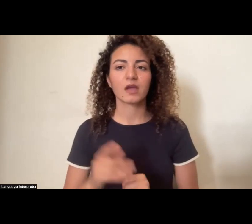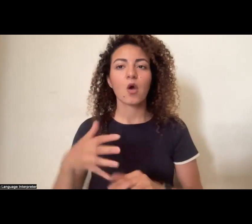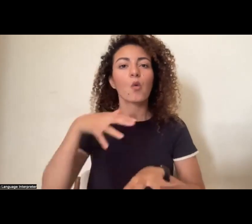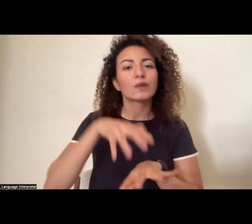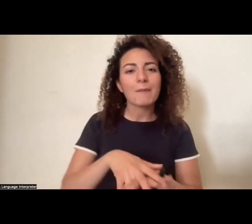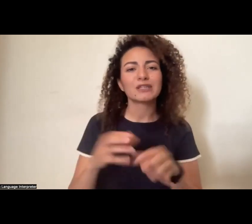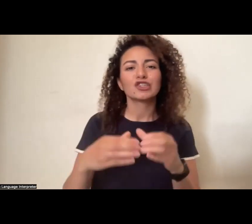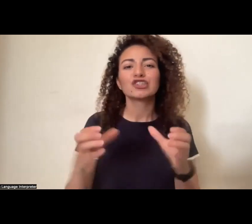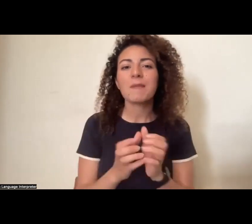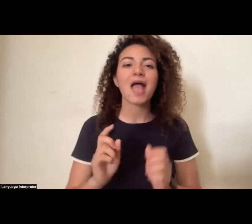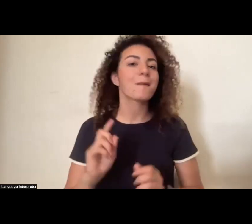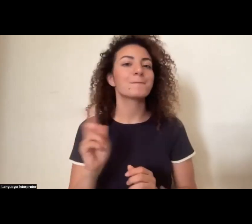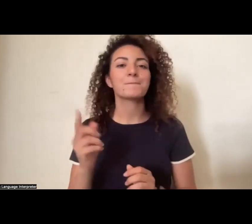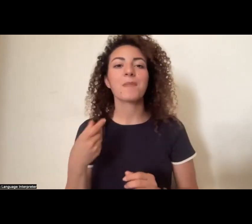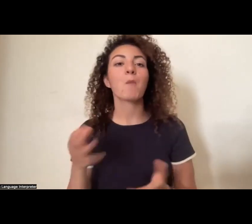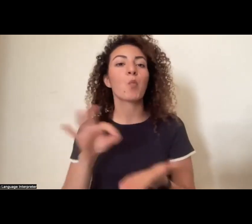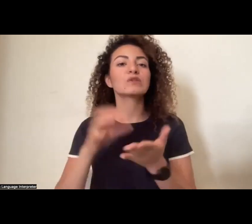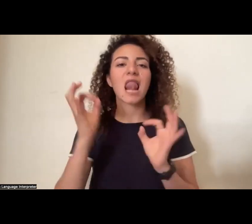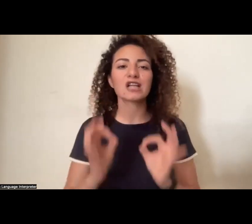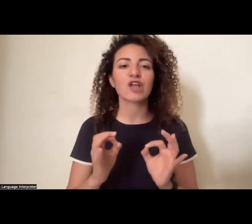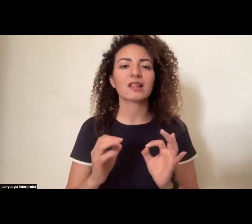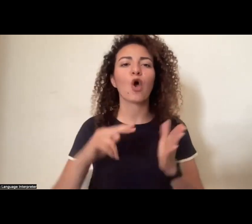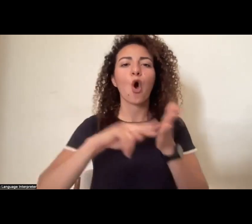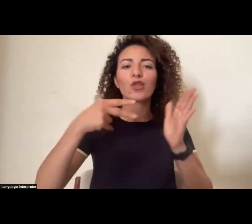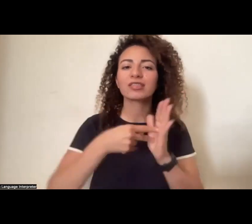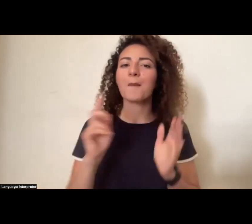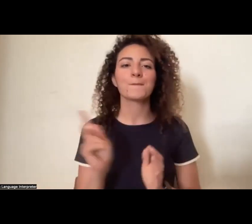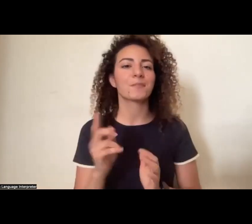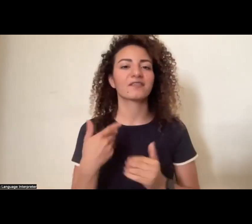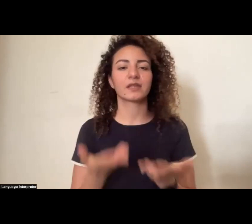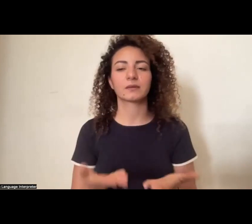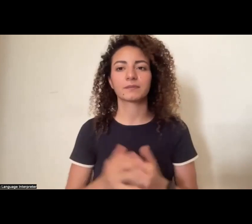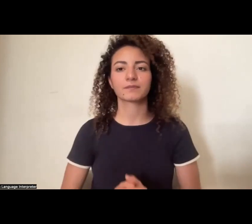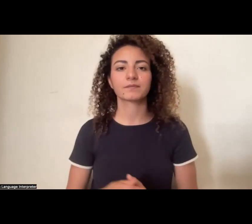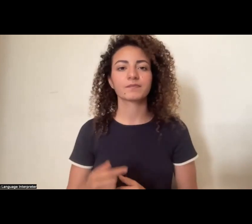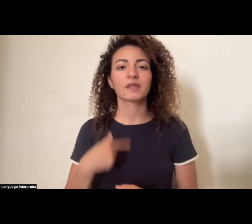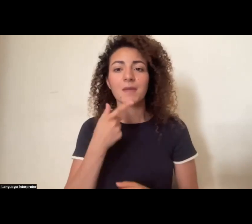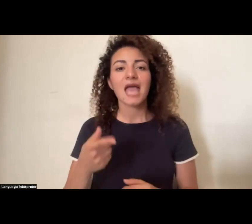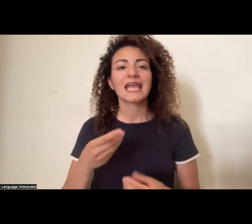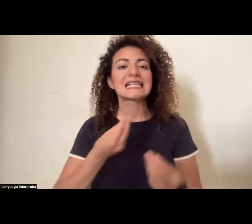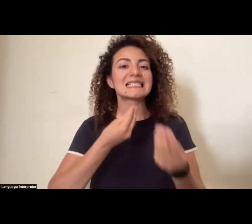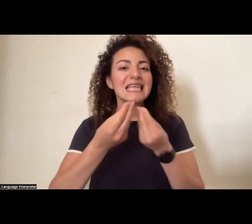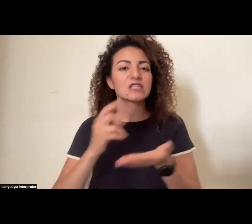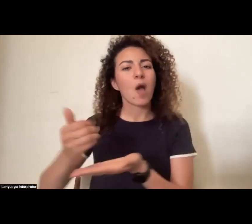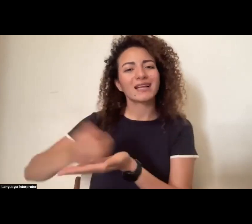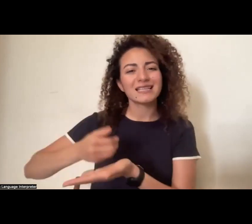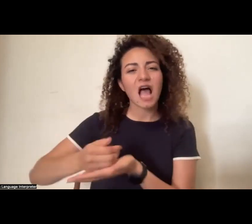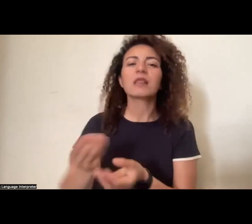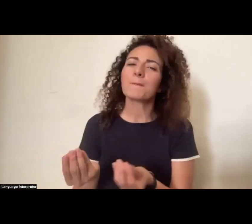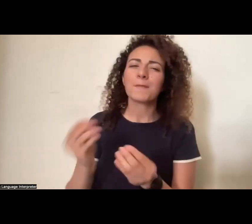inclusive development agenda. I'm gonna speak about the political economy behind that later,